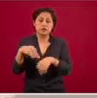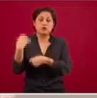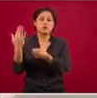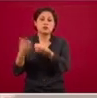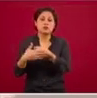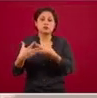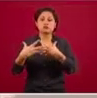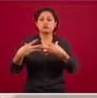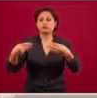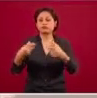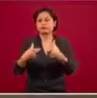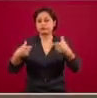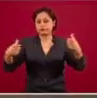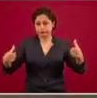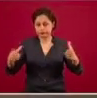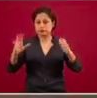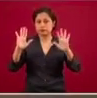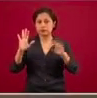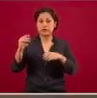epidemic,